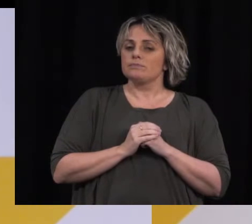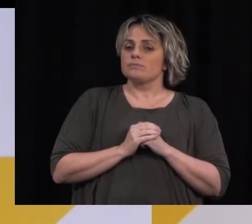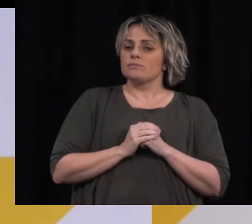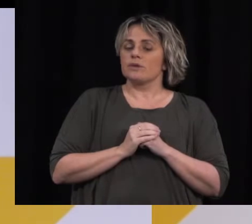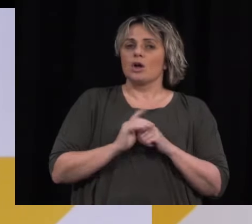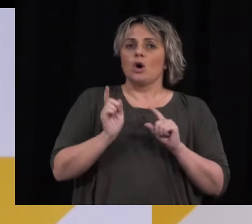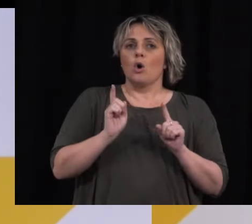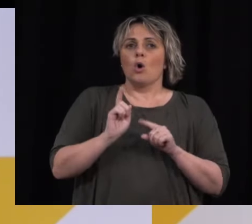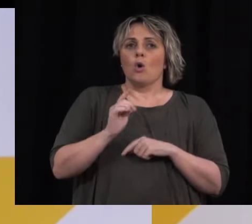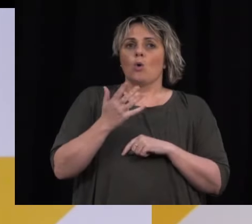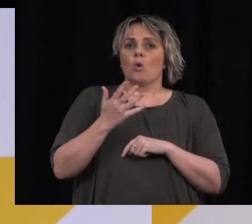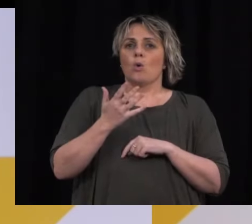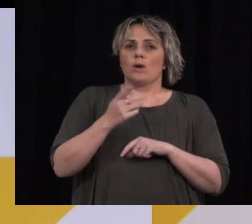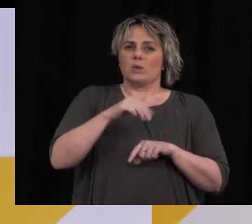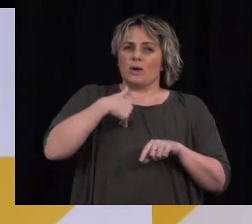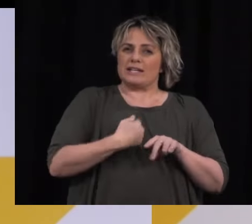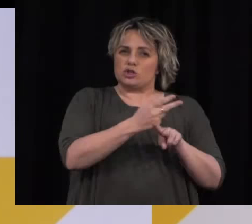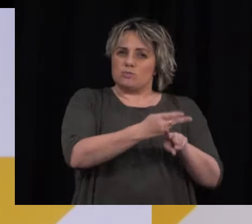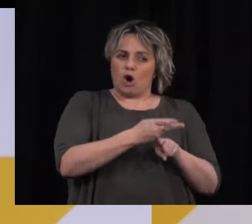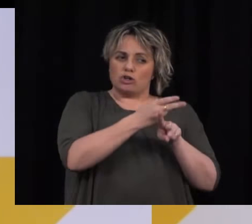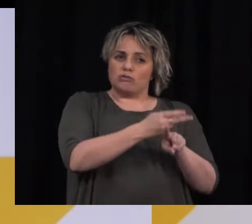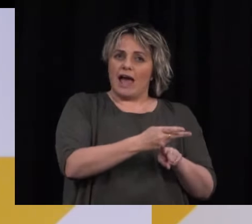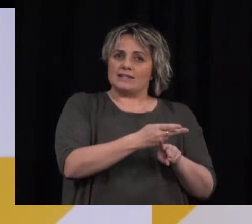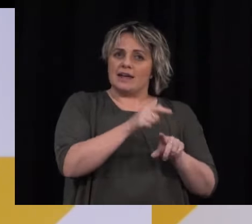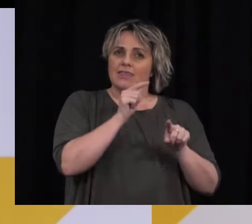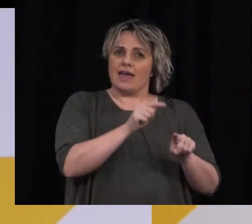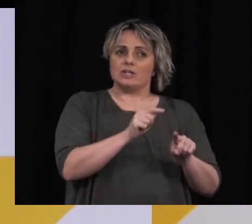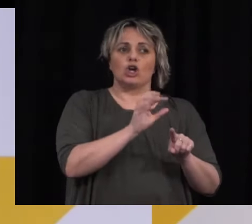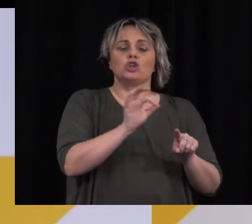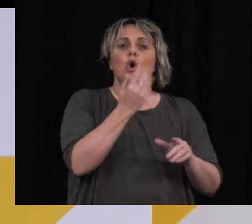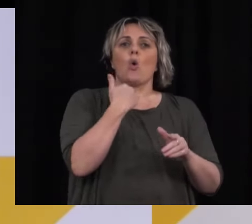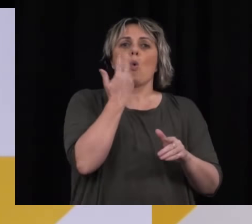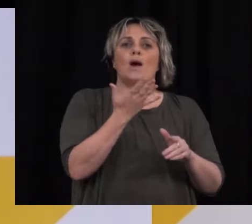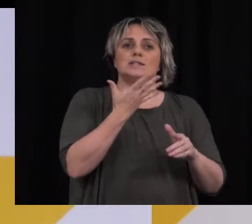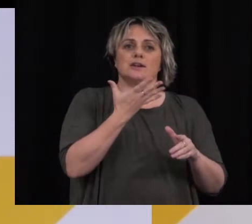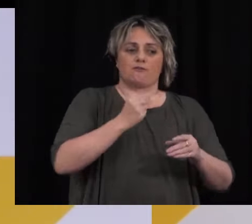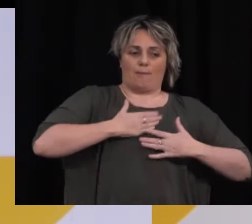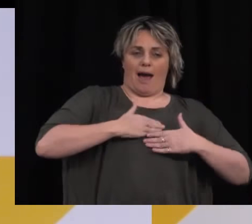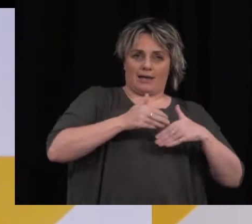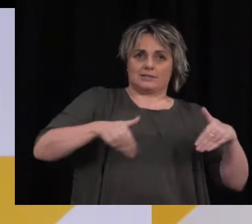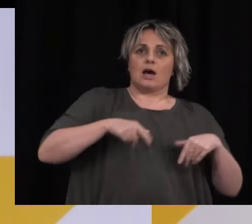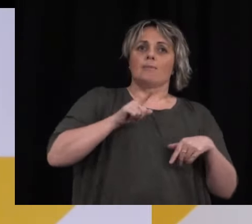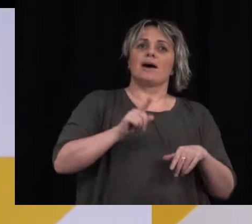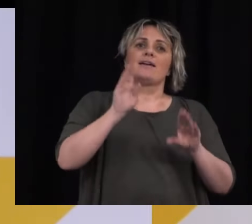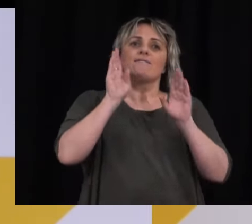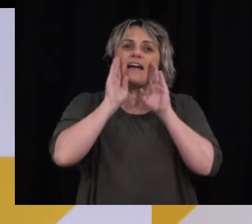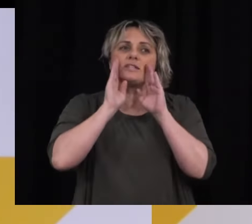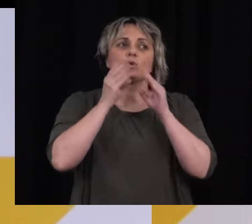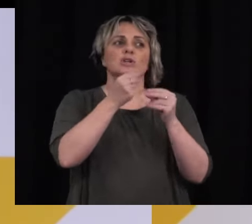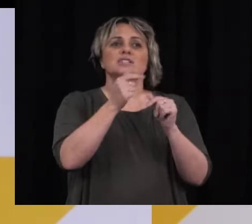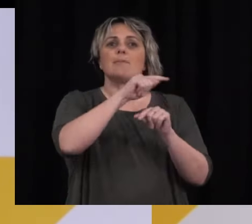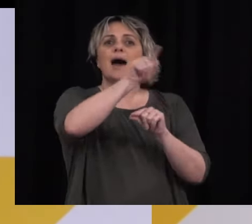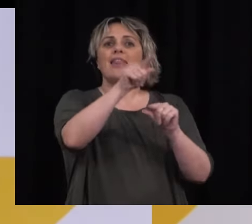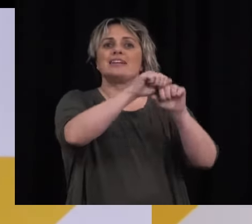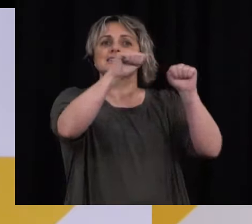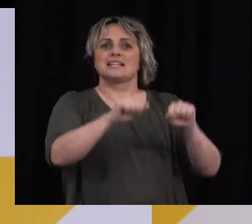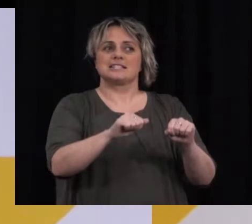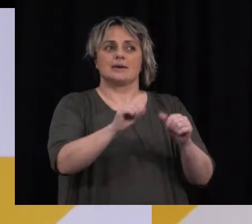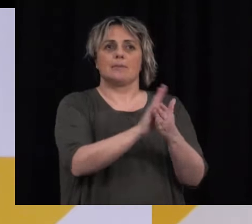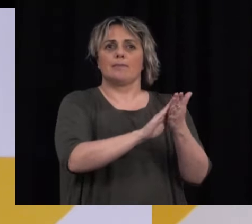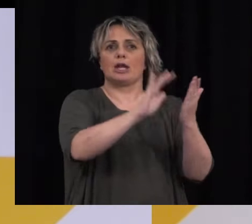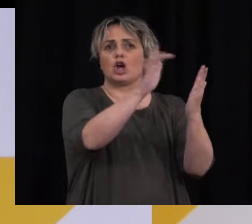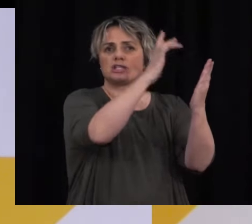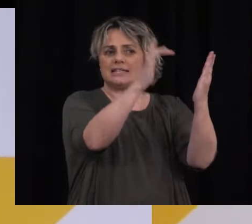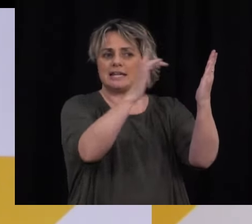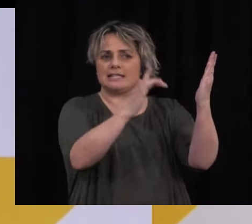what might be the moderation around that actually doesn't necessarily come from us, but comes from Facebook and some of those forums. But I am willing to have